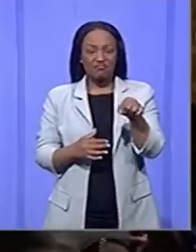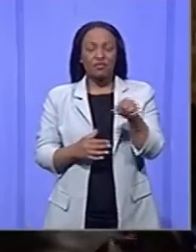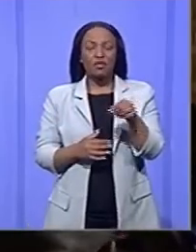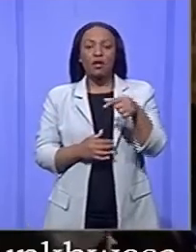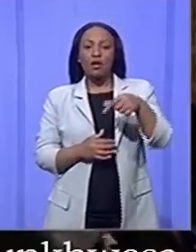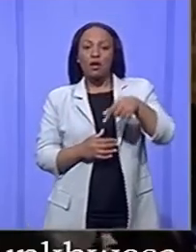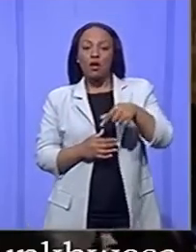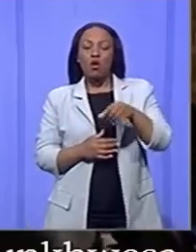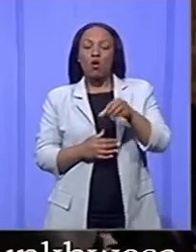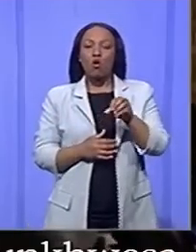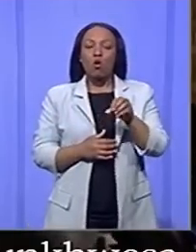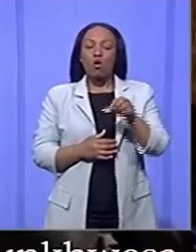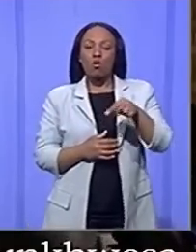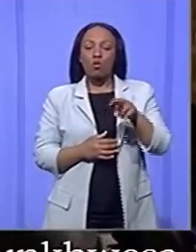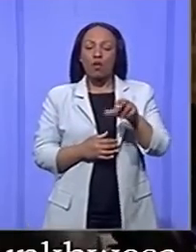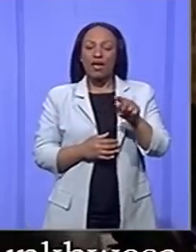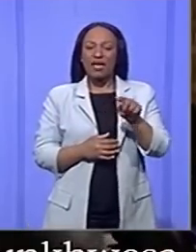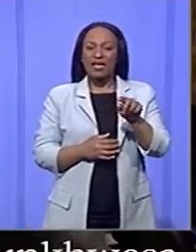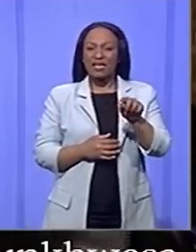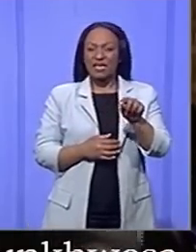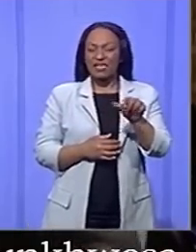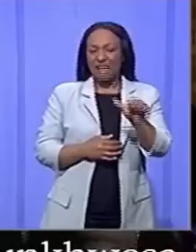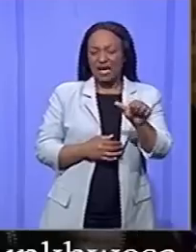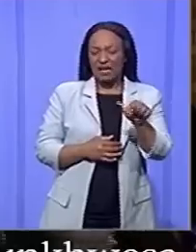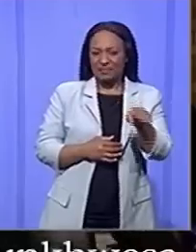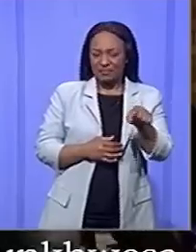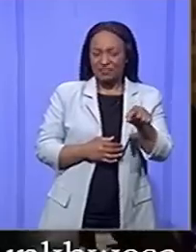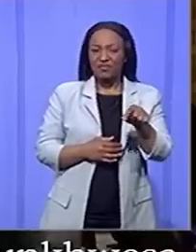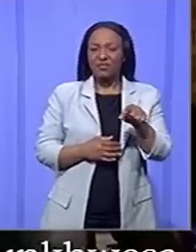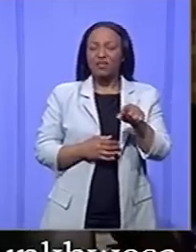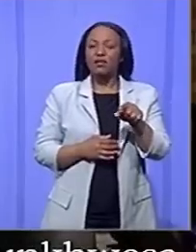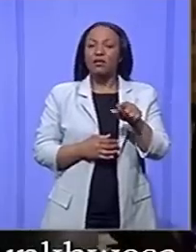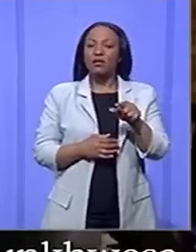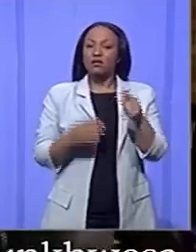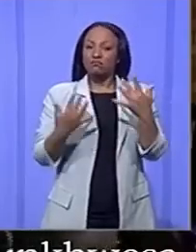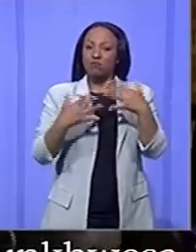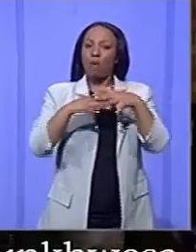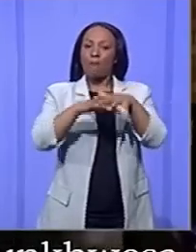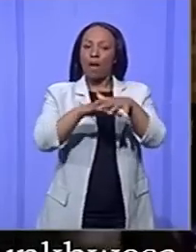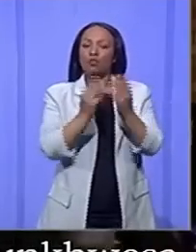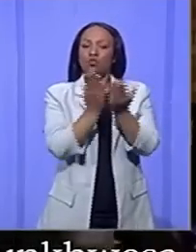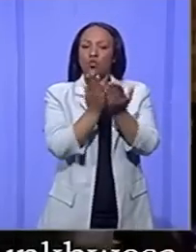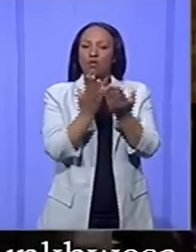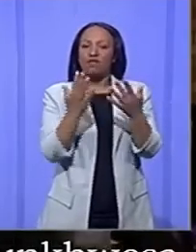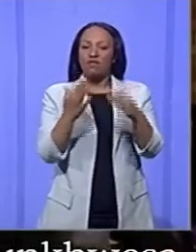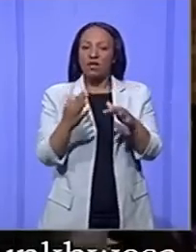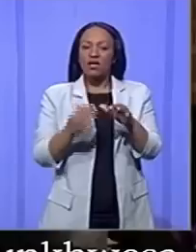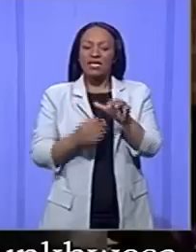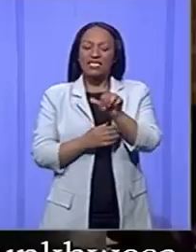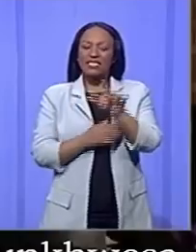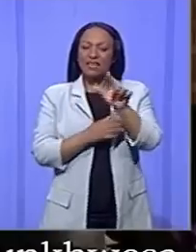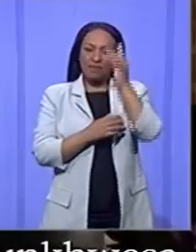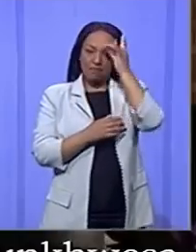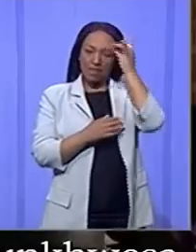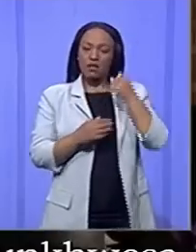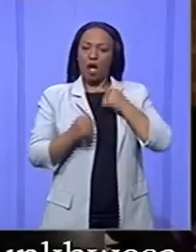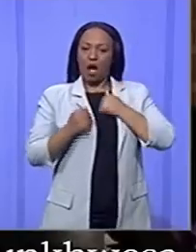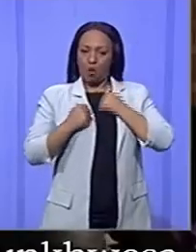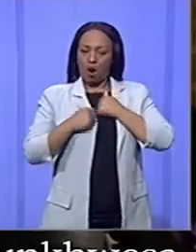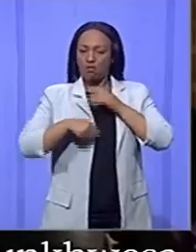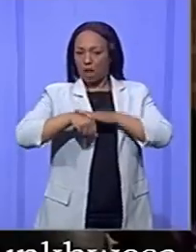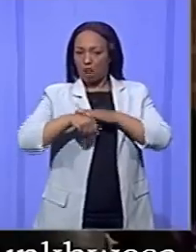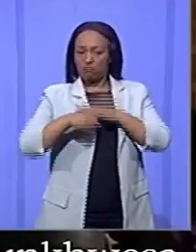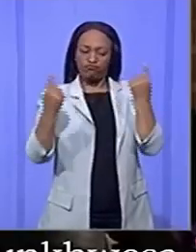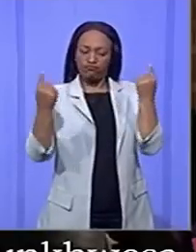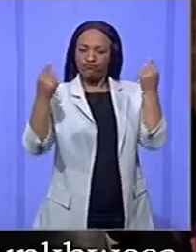today to just spend a few, like our 67 minutes here with them today to just